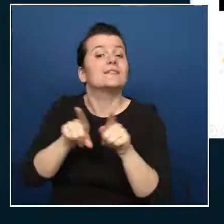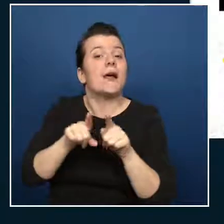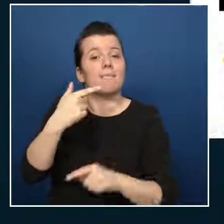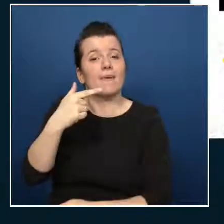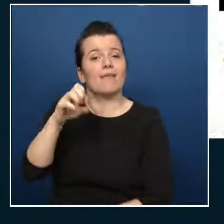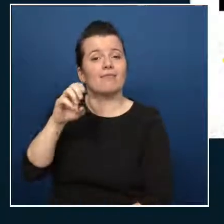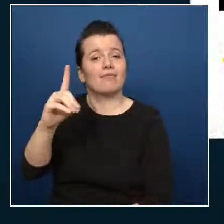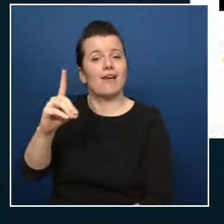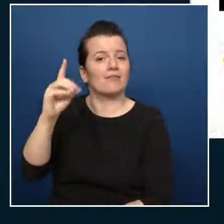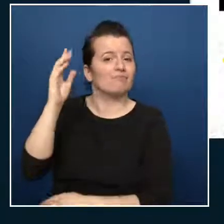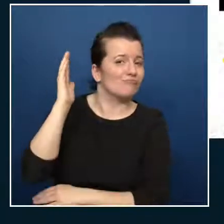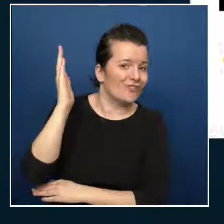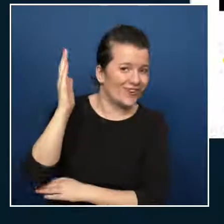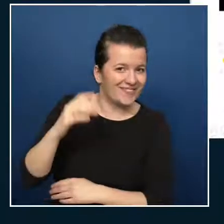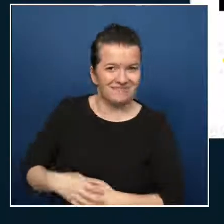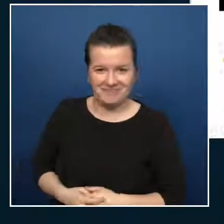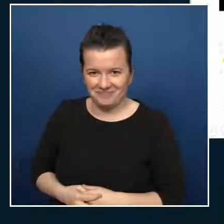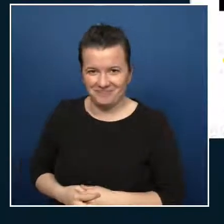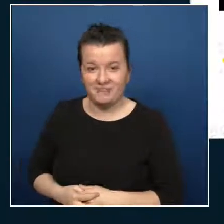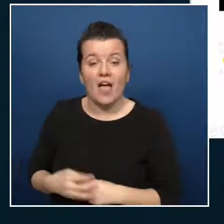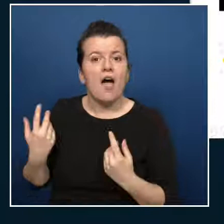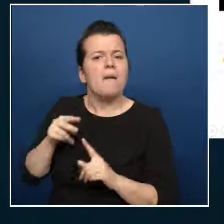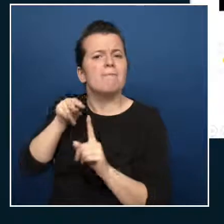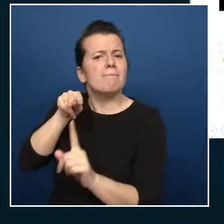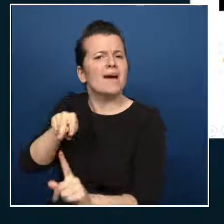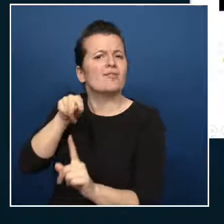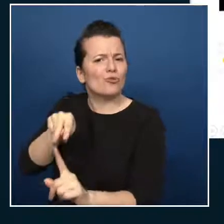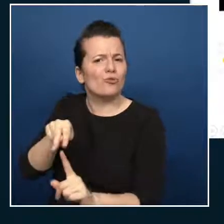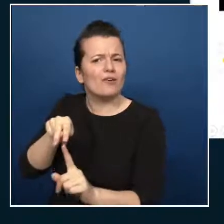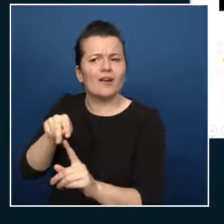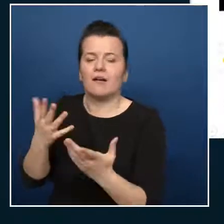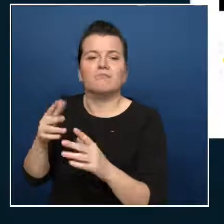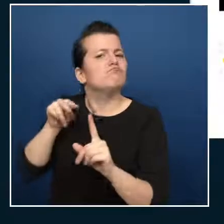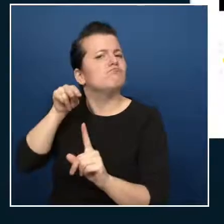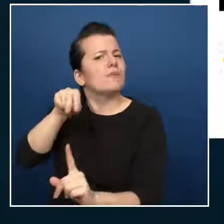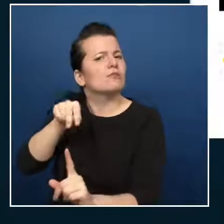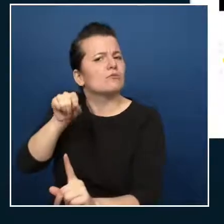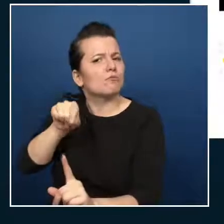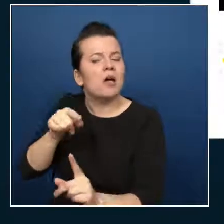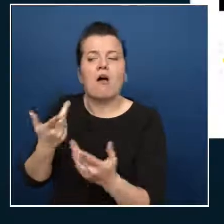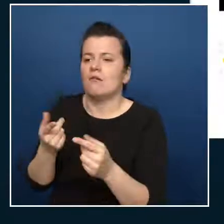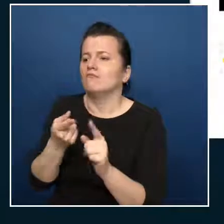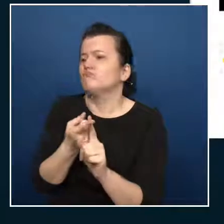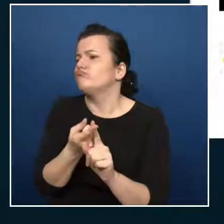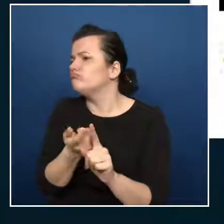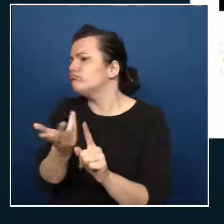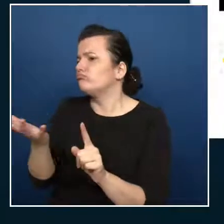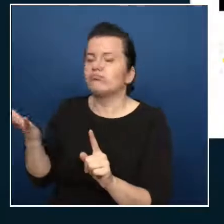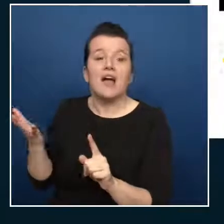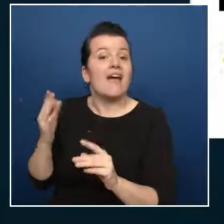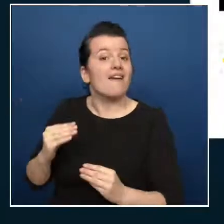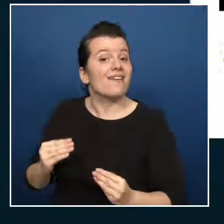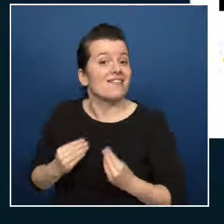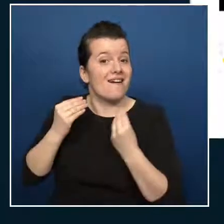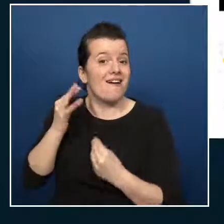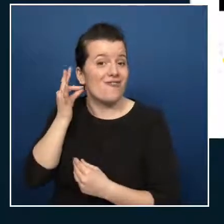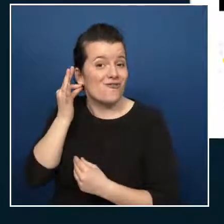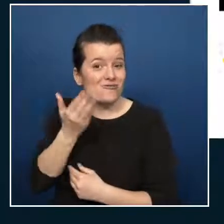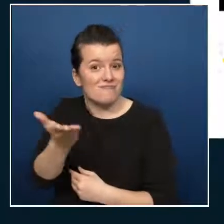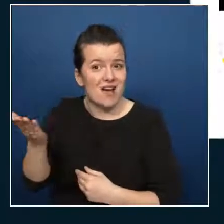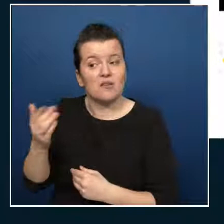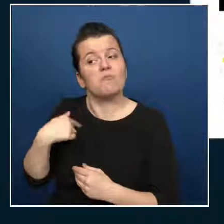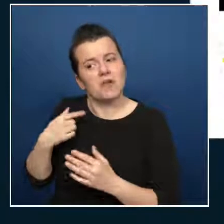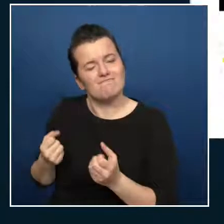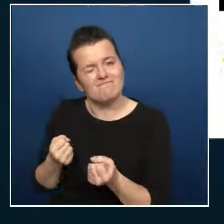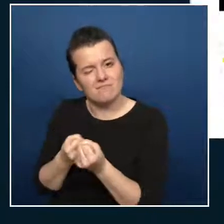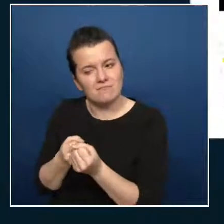as we're mentoring, I mentor different several young women to choose a career in